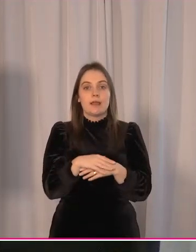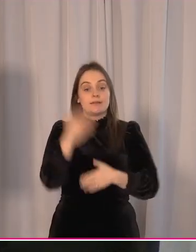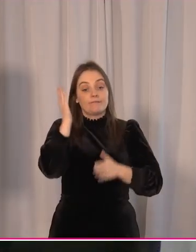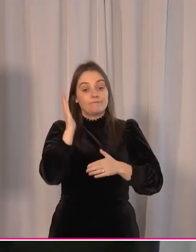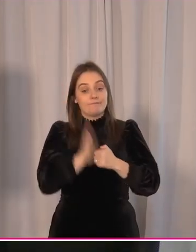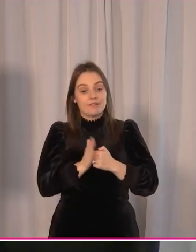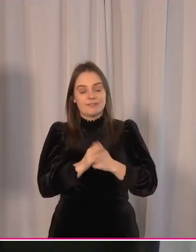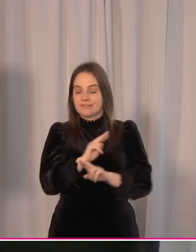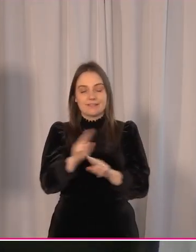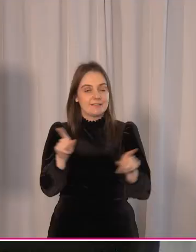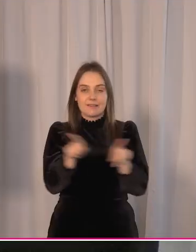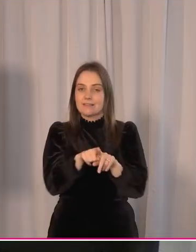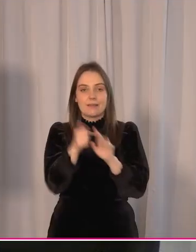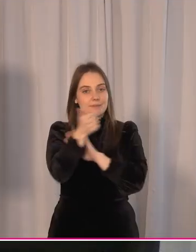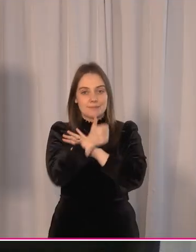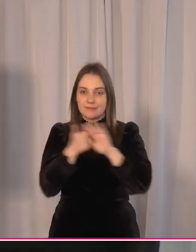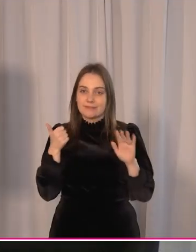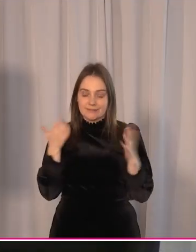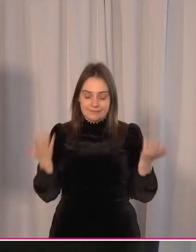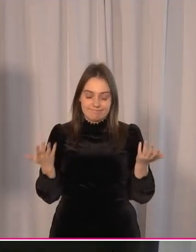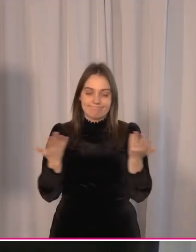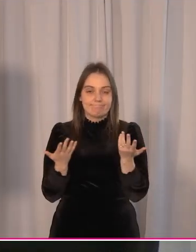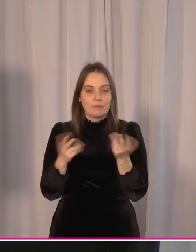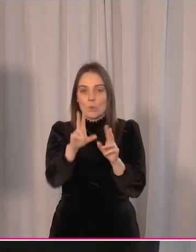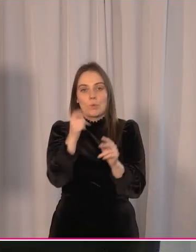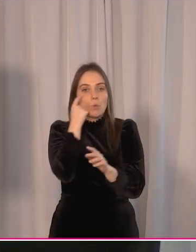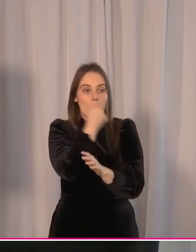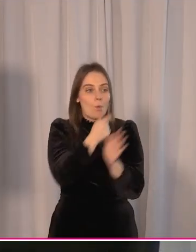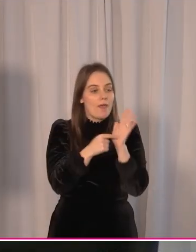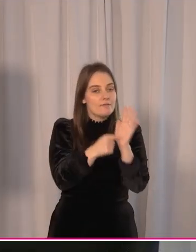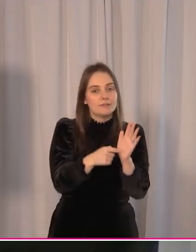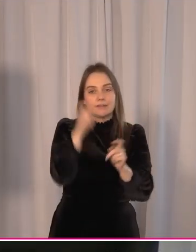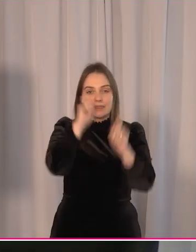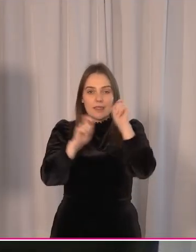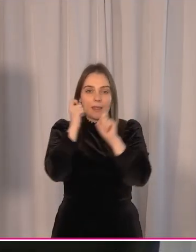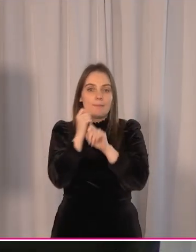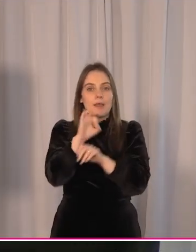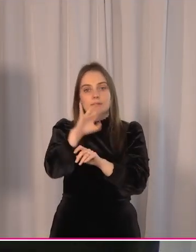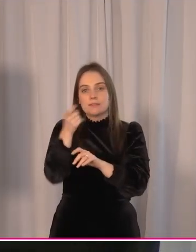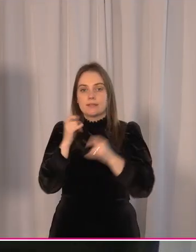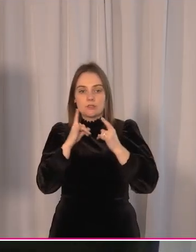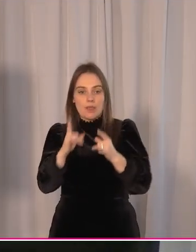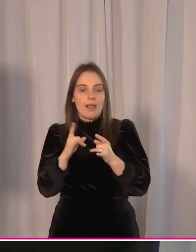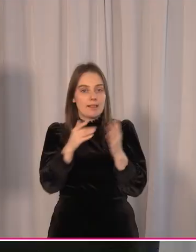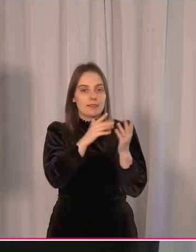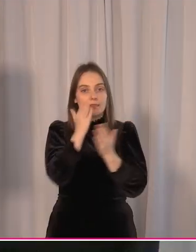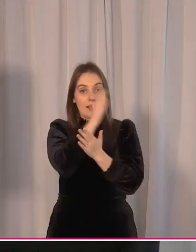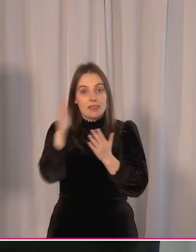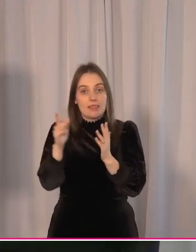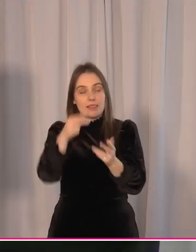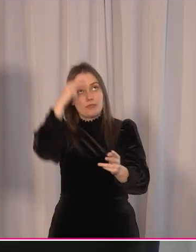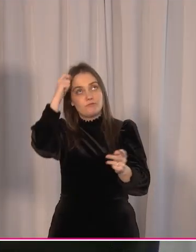is it hasn't been. There's no evidence that people are considering sexual health literacy among young people with